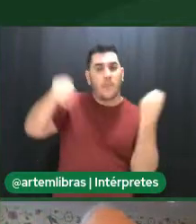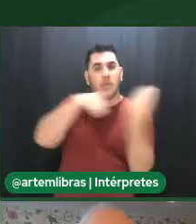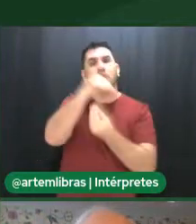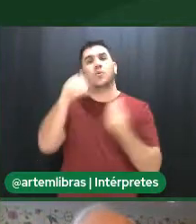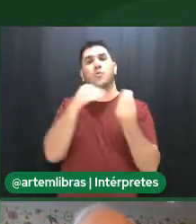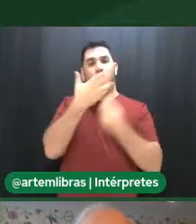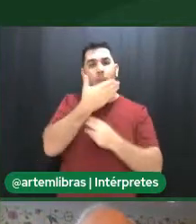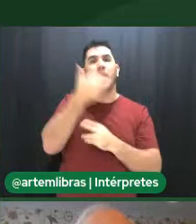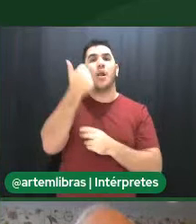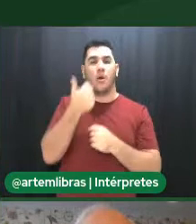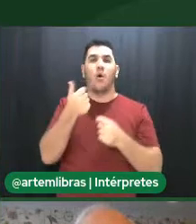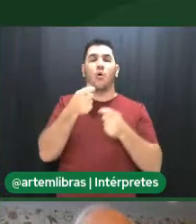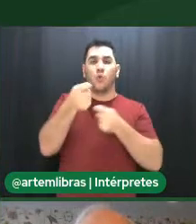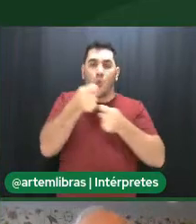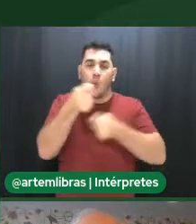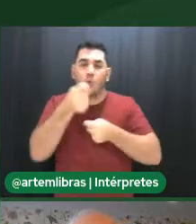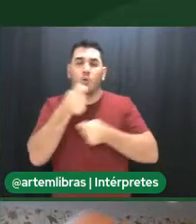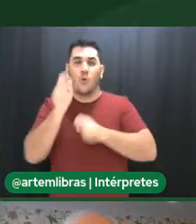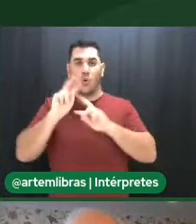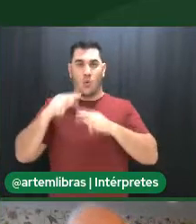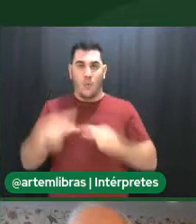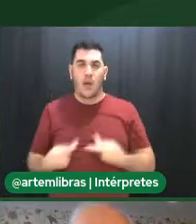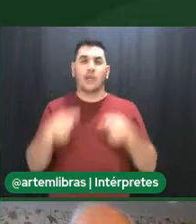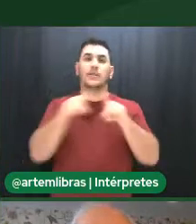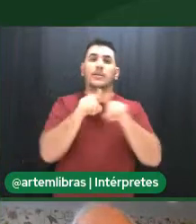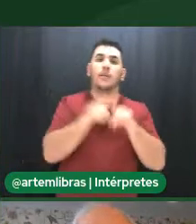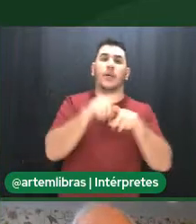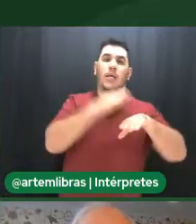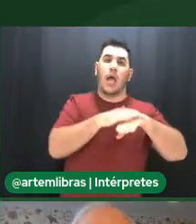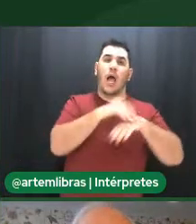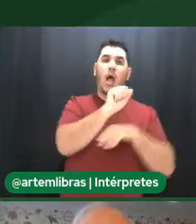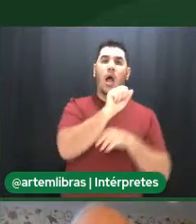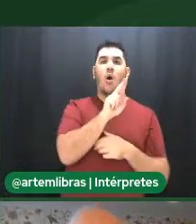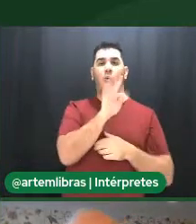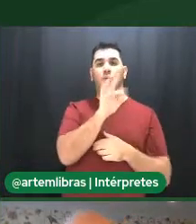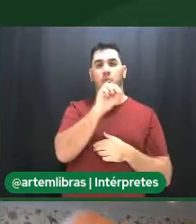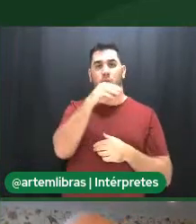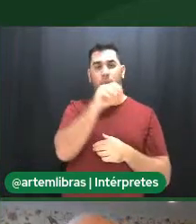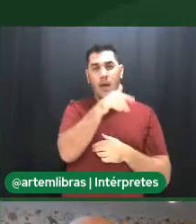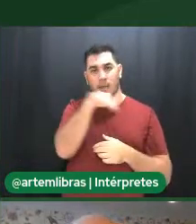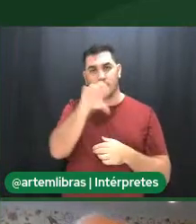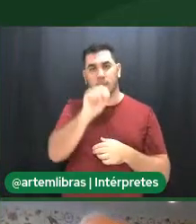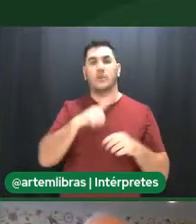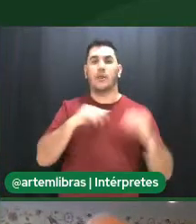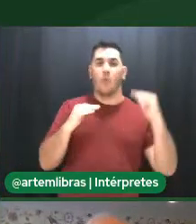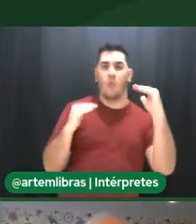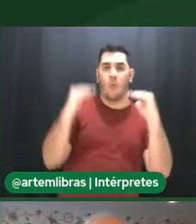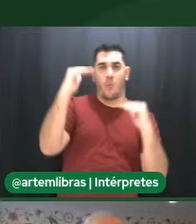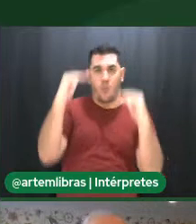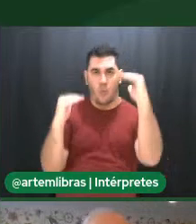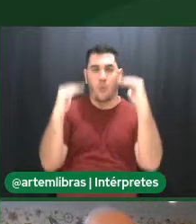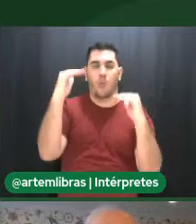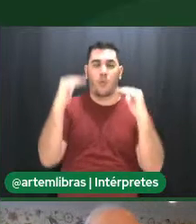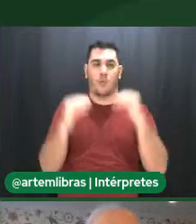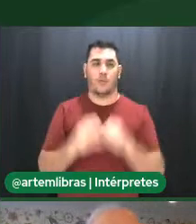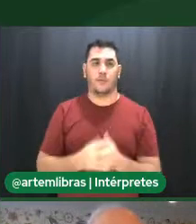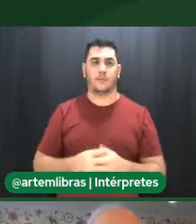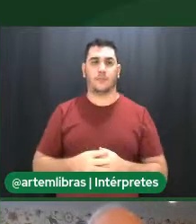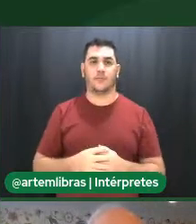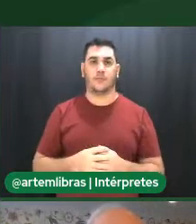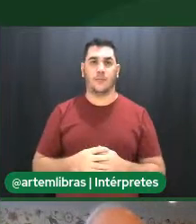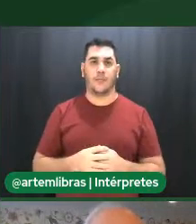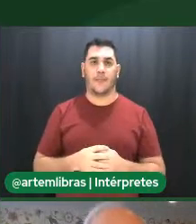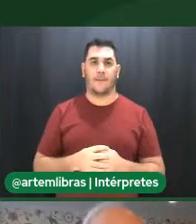things that matter to people and high levels of automation for the aspects that can be